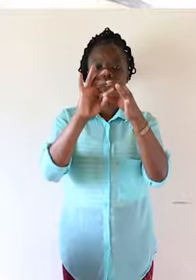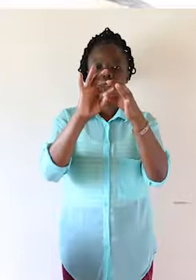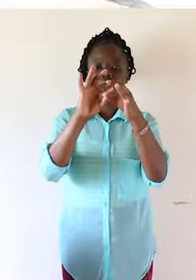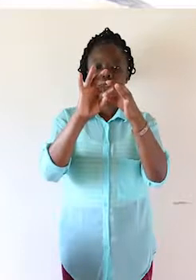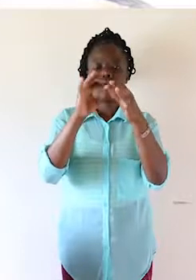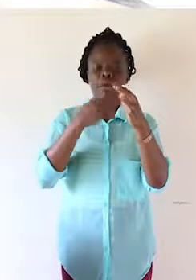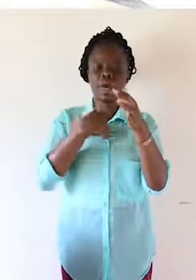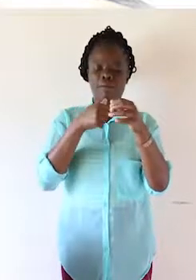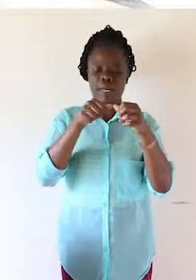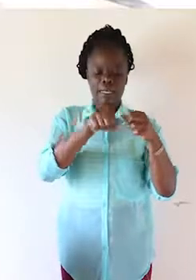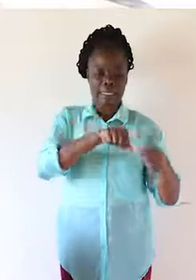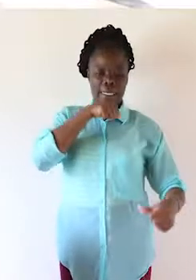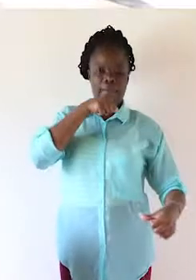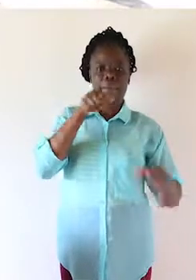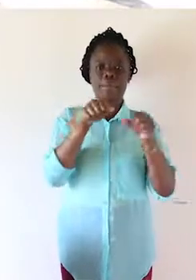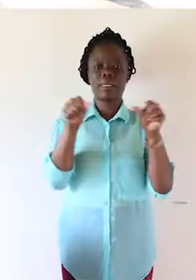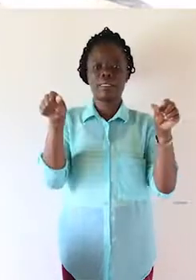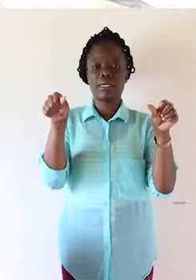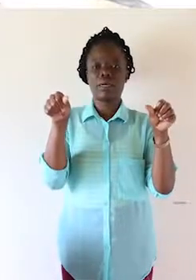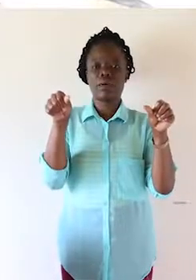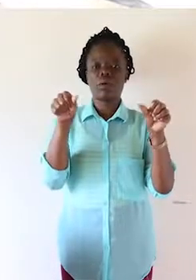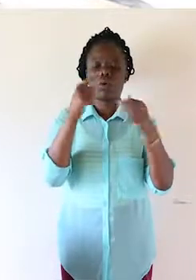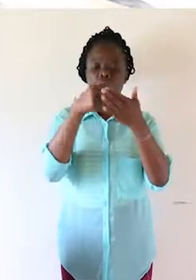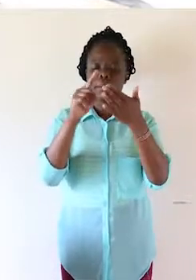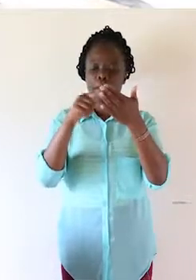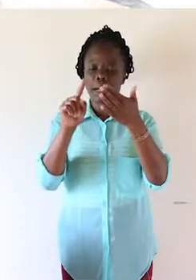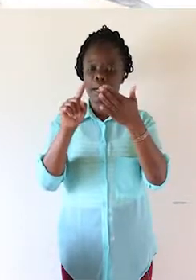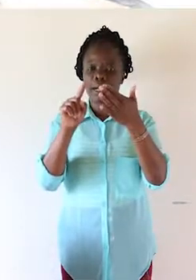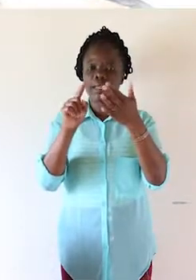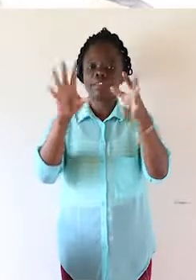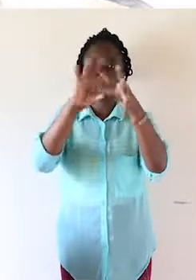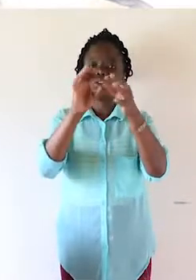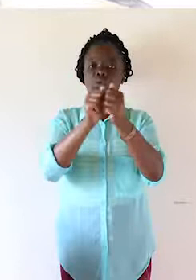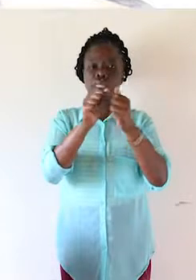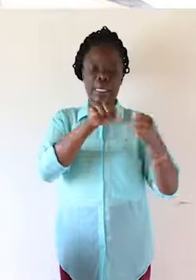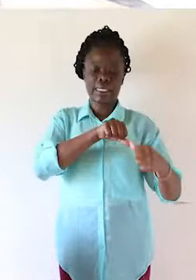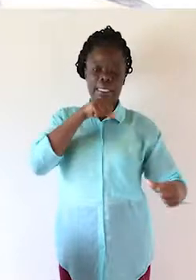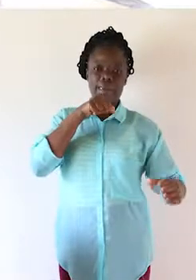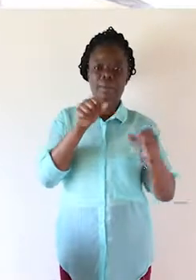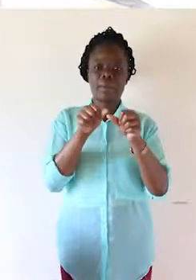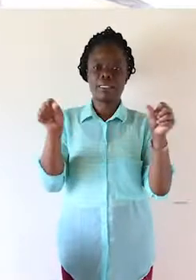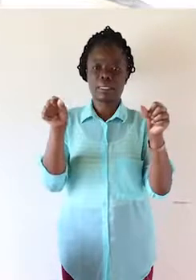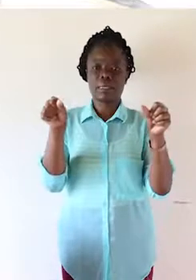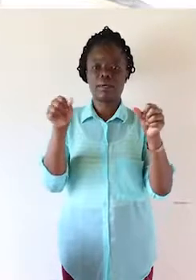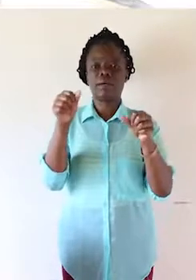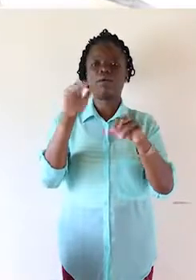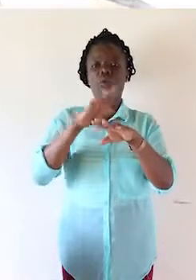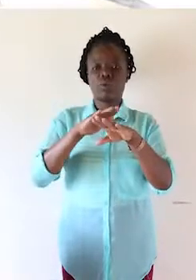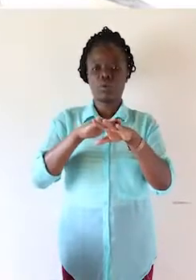this one here is a tape measure. We mark the joints with the tape measure.